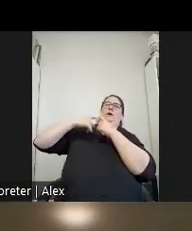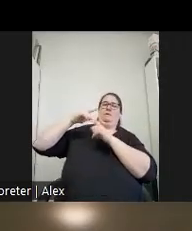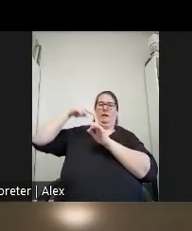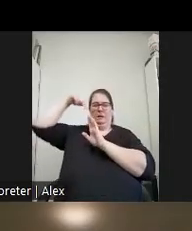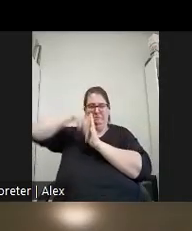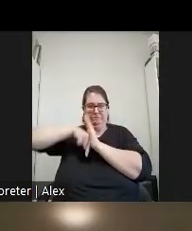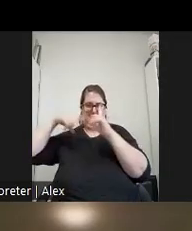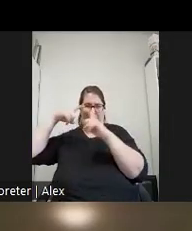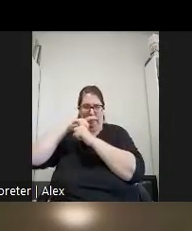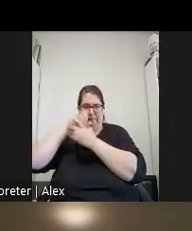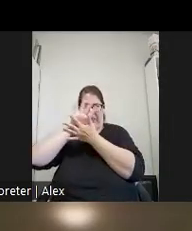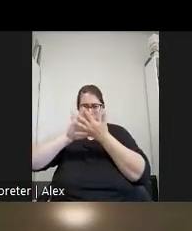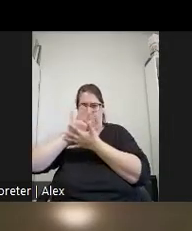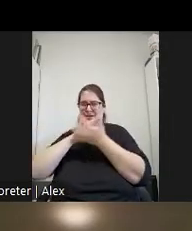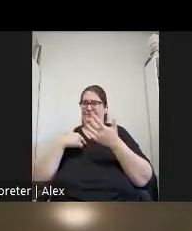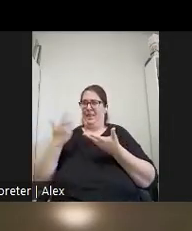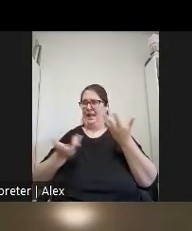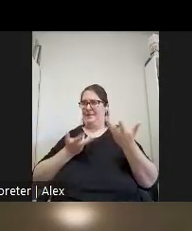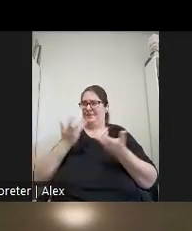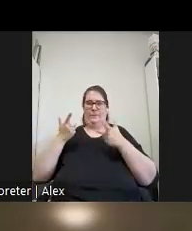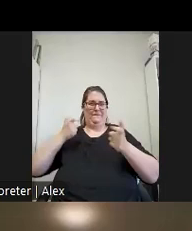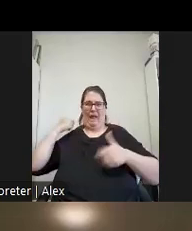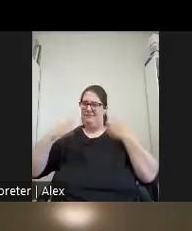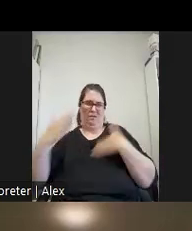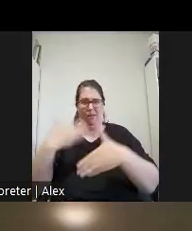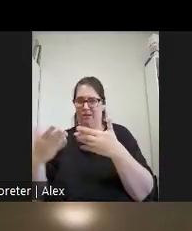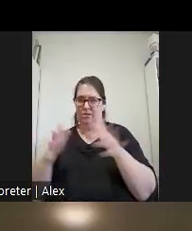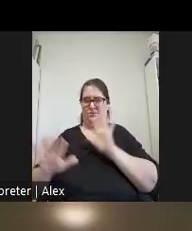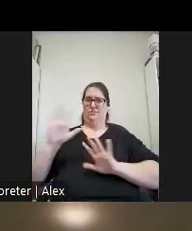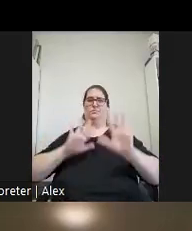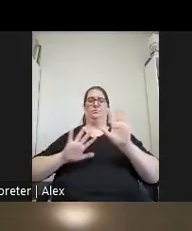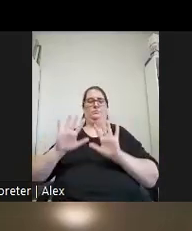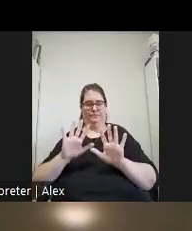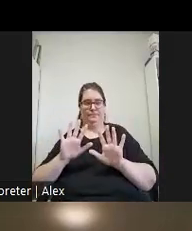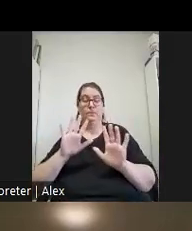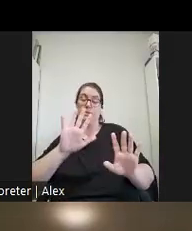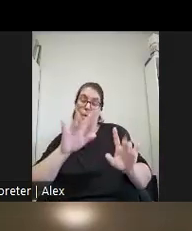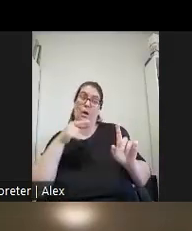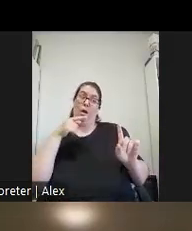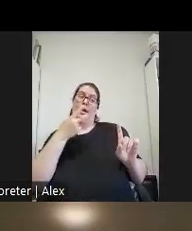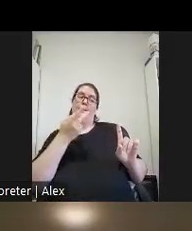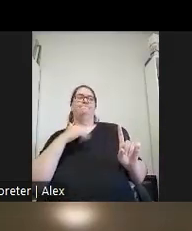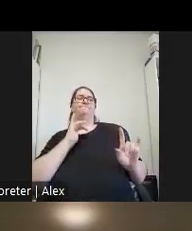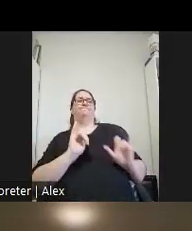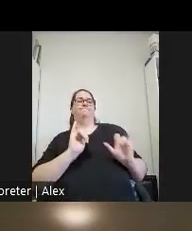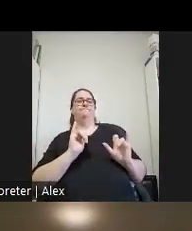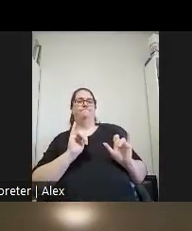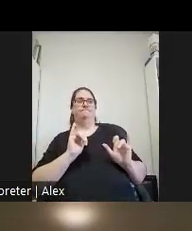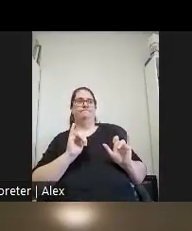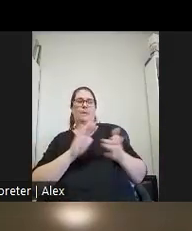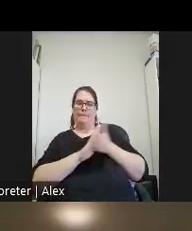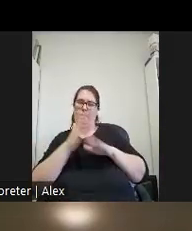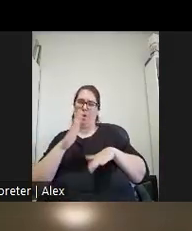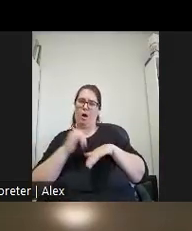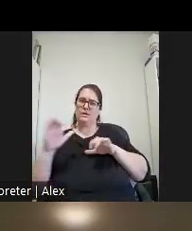of the time, and they felt it was too fast-paced. This is really, from our perspective, a call to the action for providers